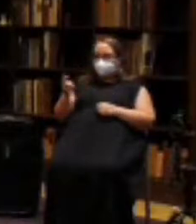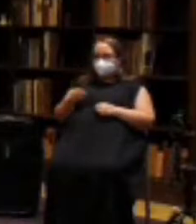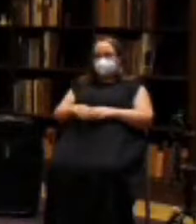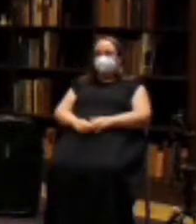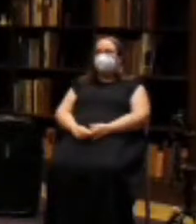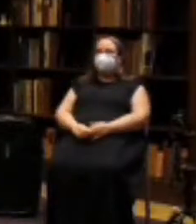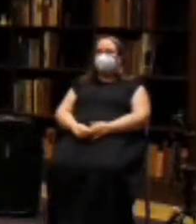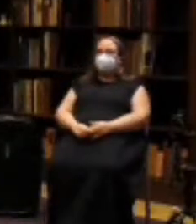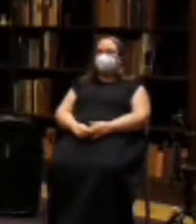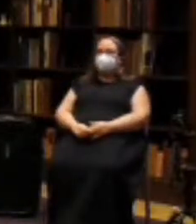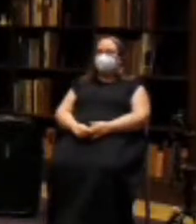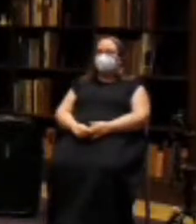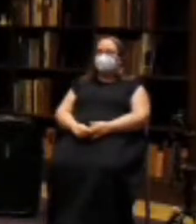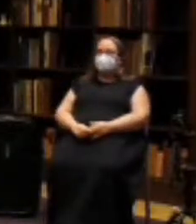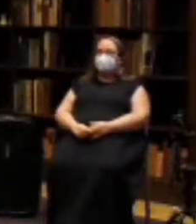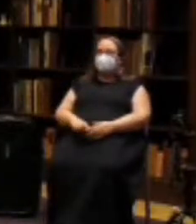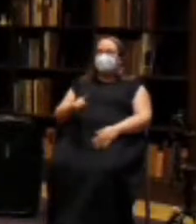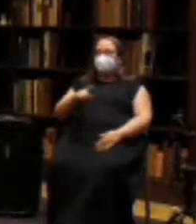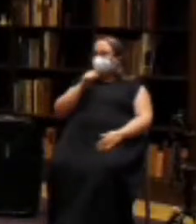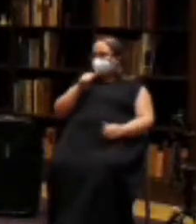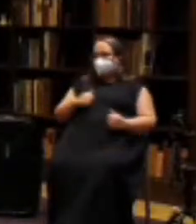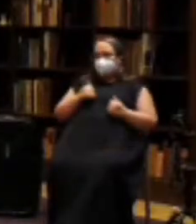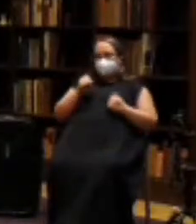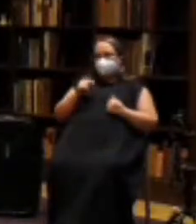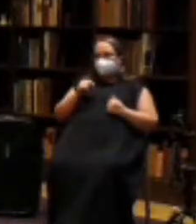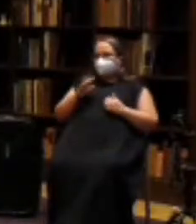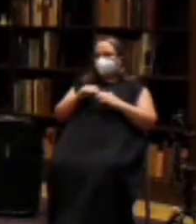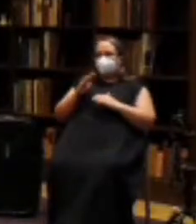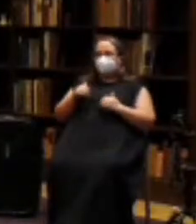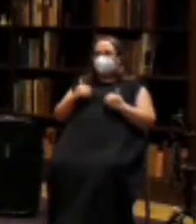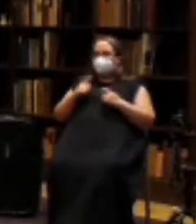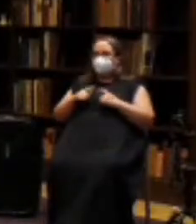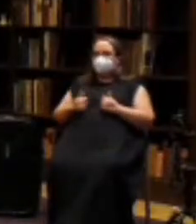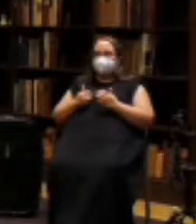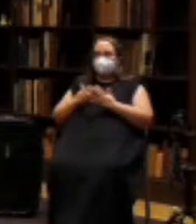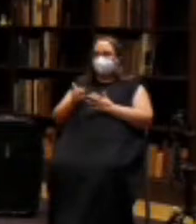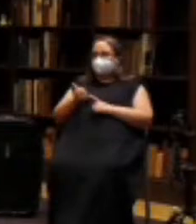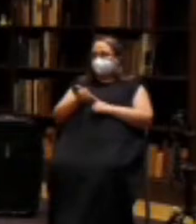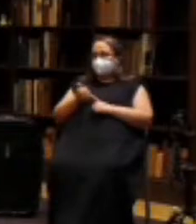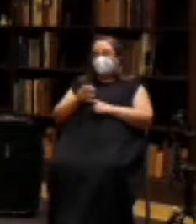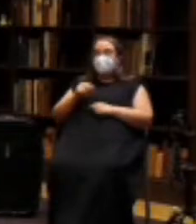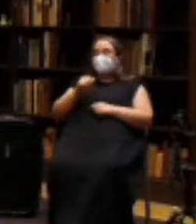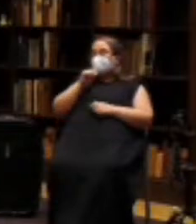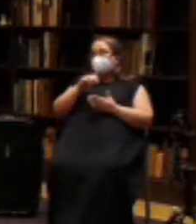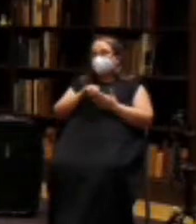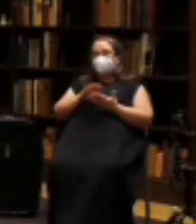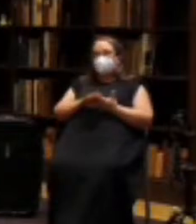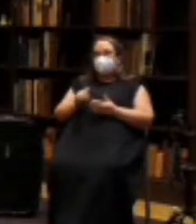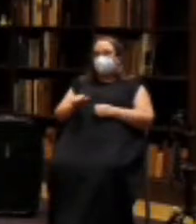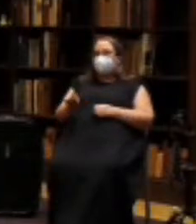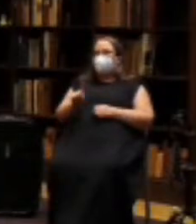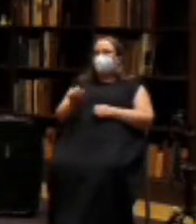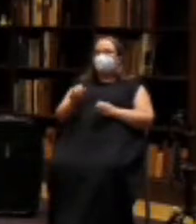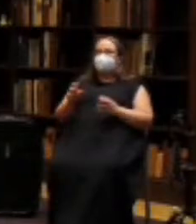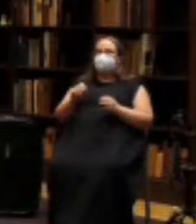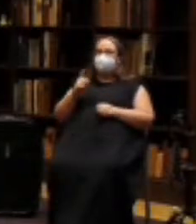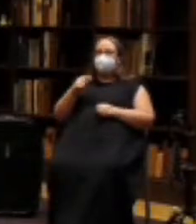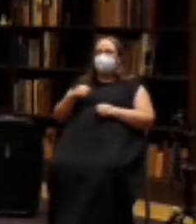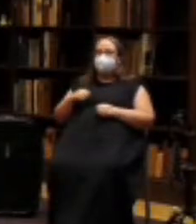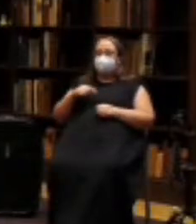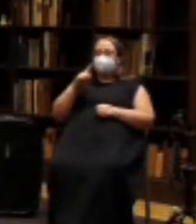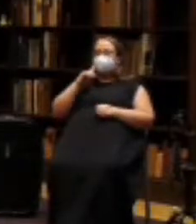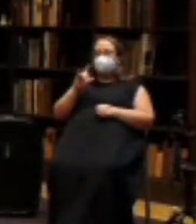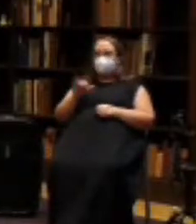right? They didn't live it. They're too young to have lived through it themselves, and this isn't recorded anywhere. So to me, I think